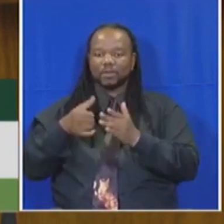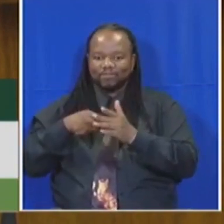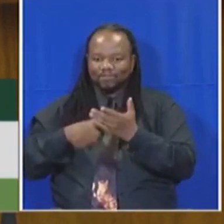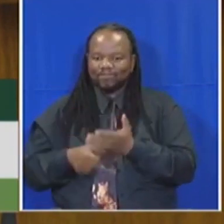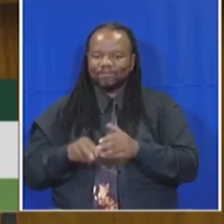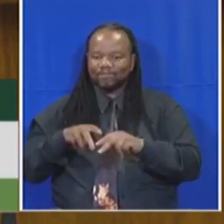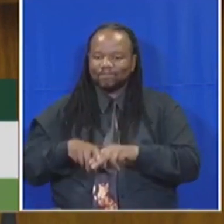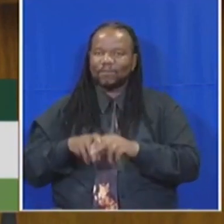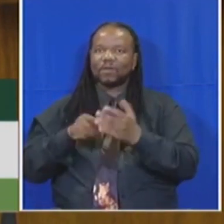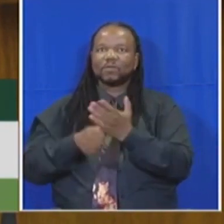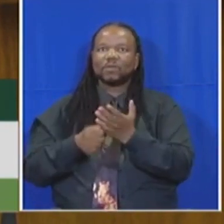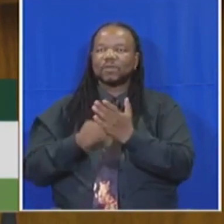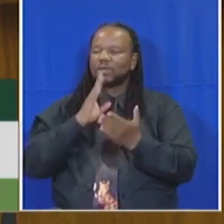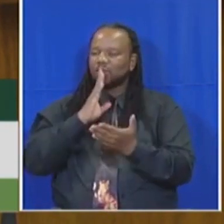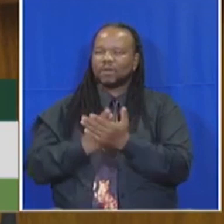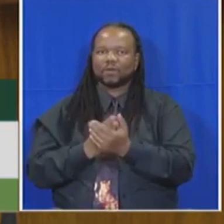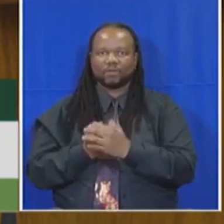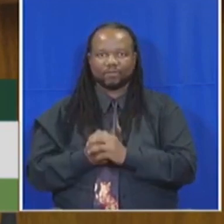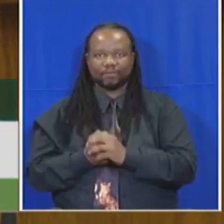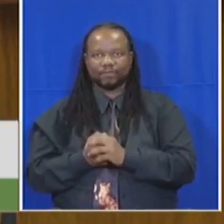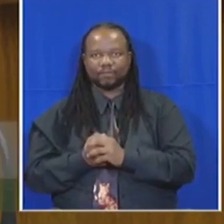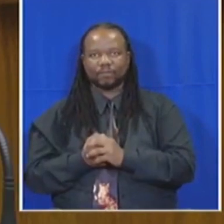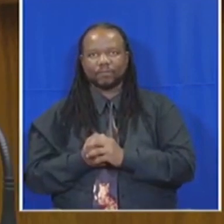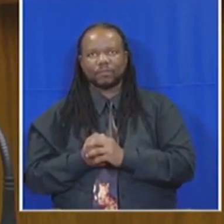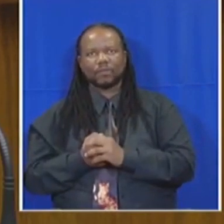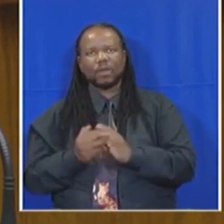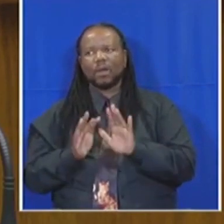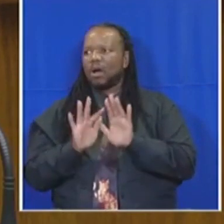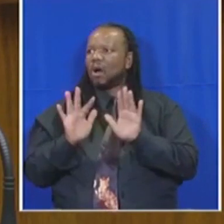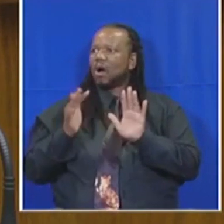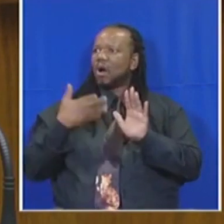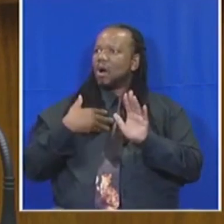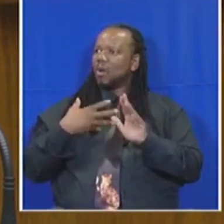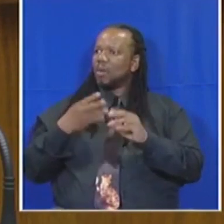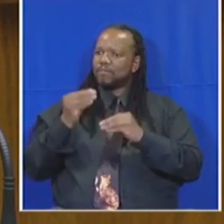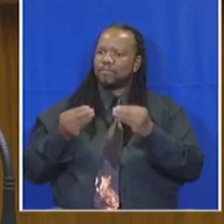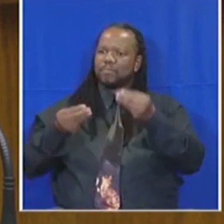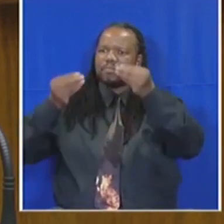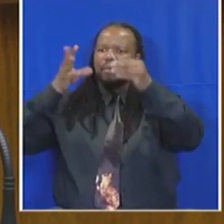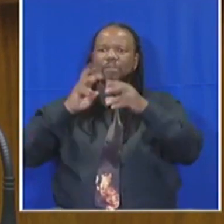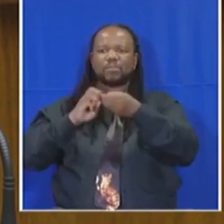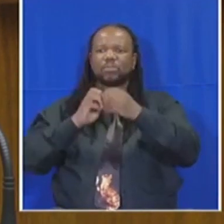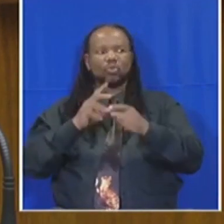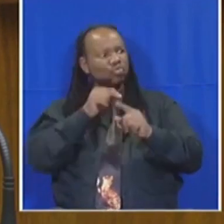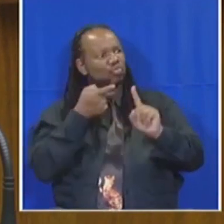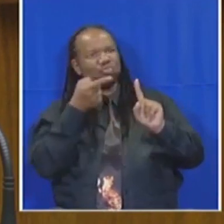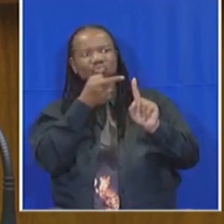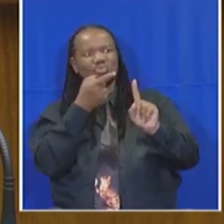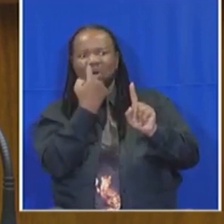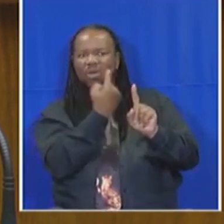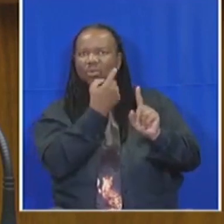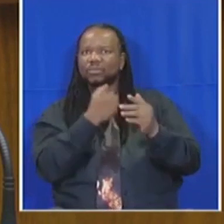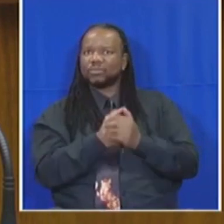grant alone. That's a fact. And also, we are not manufacturing this crisis. You manufactured this crisis alone.